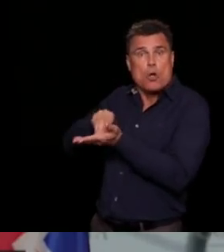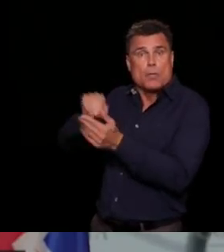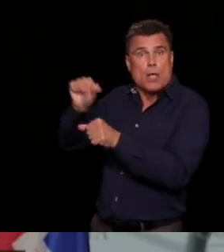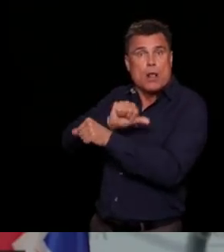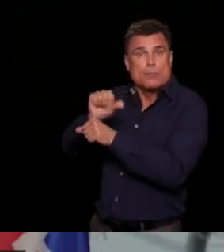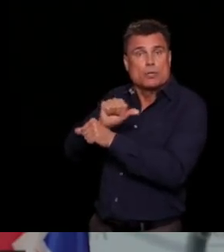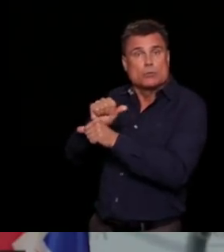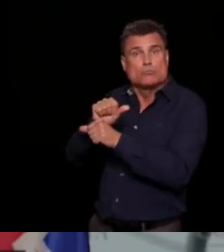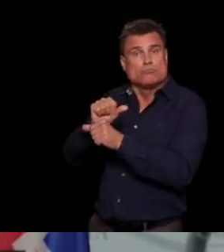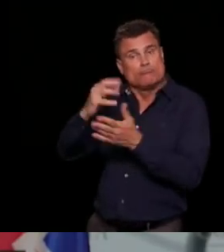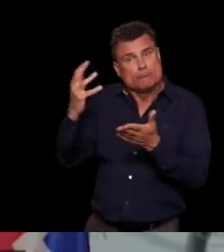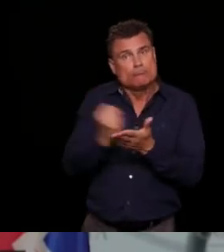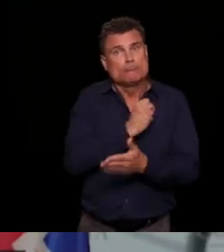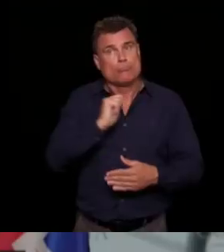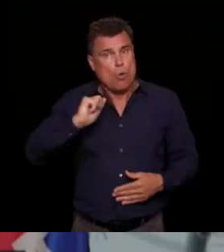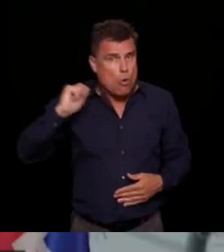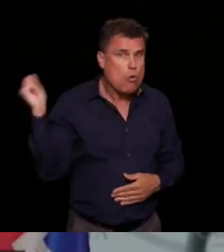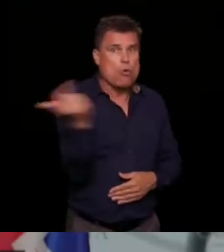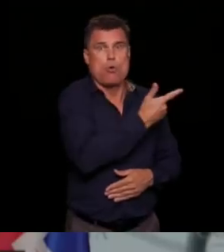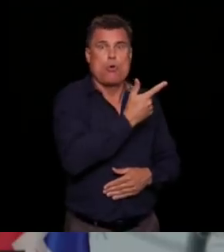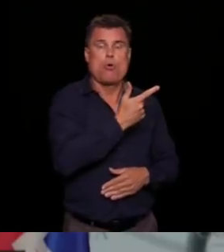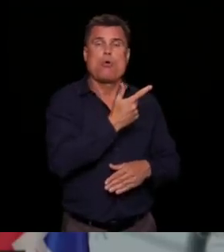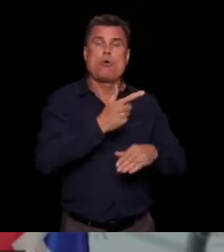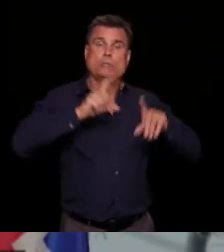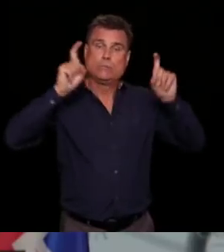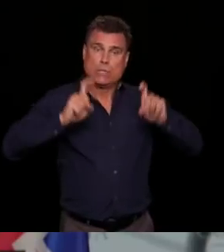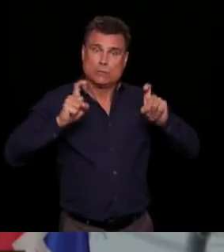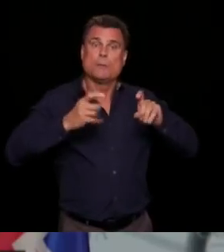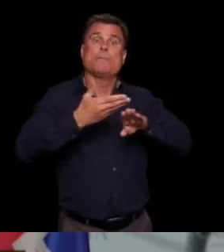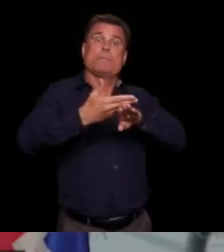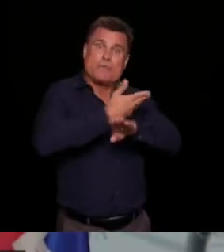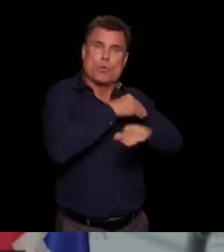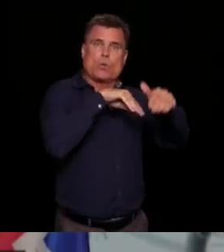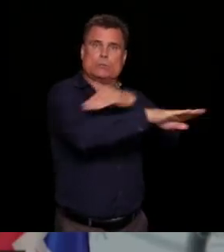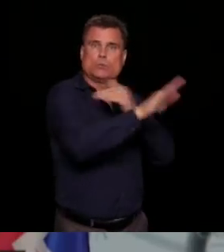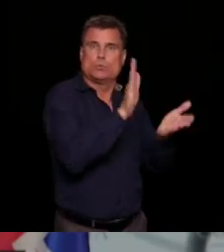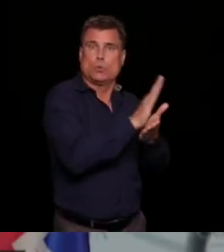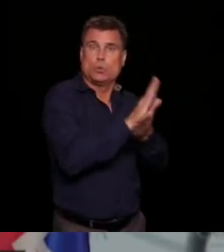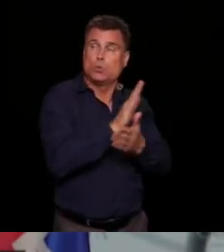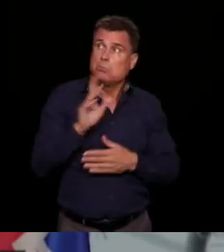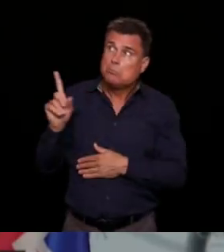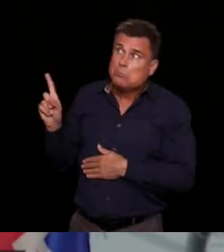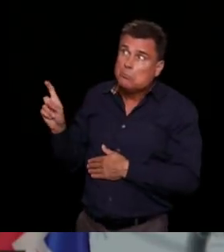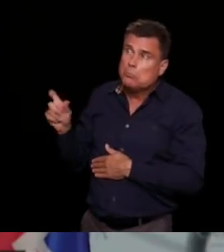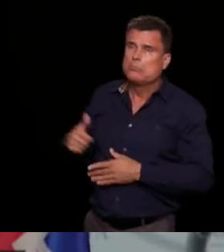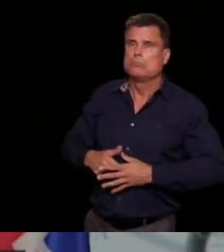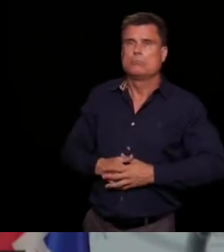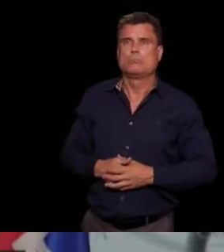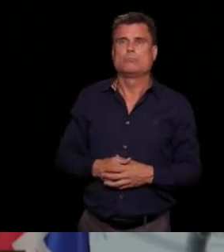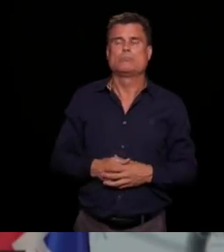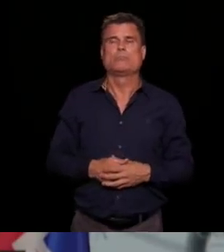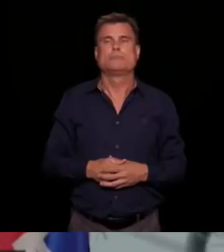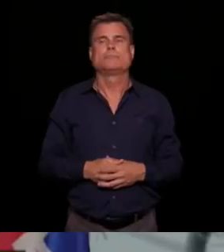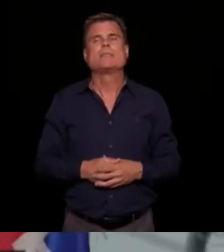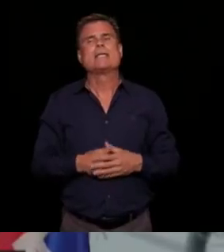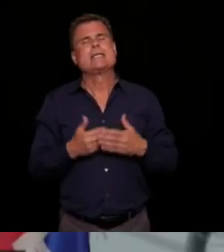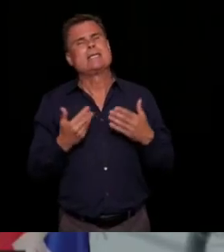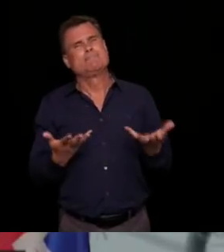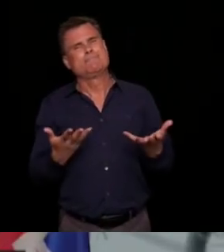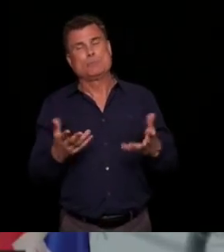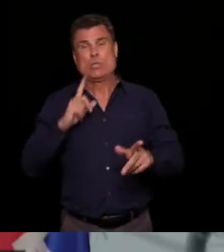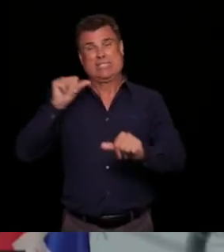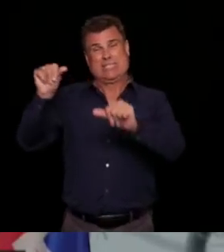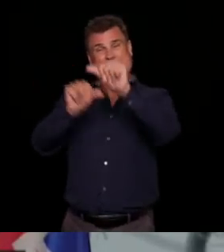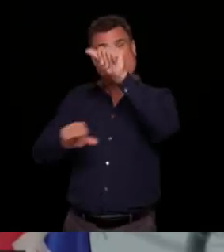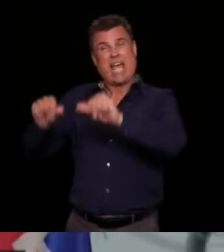for schools? It's not an option that the science tells us we should take. We have actually, we